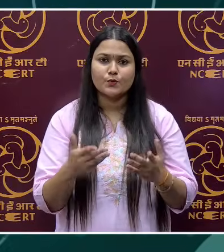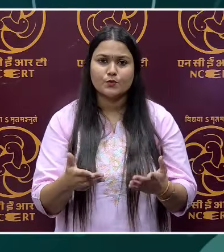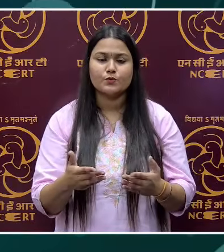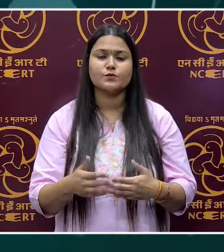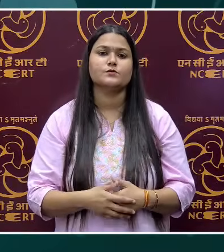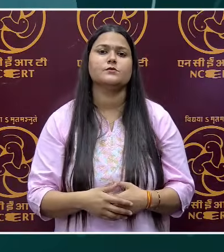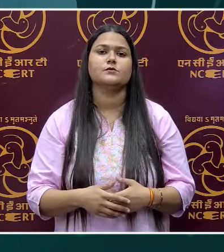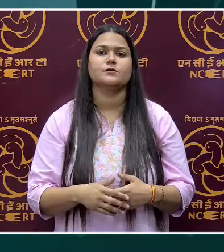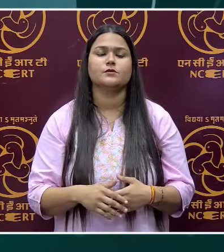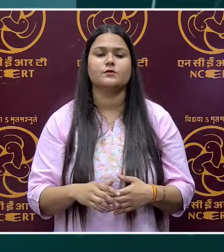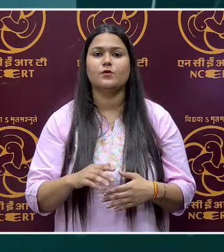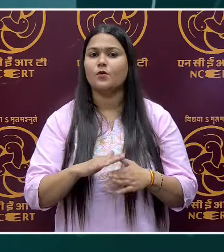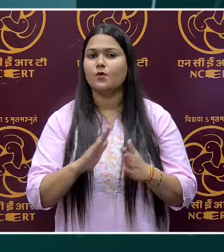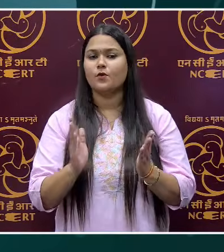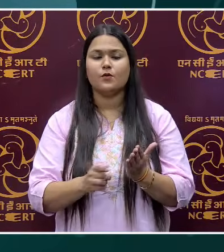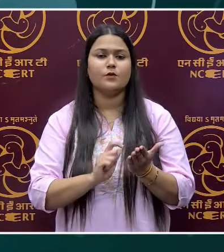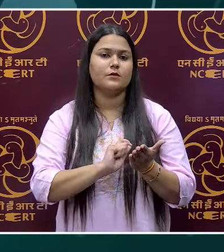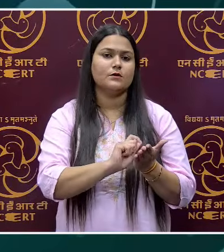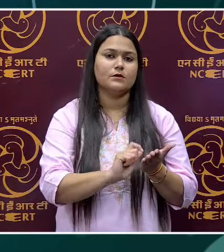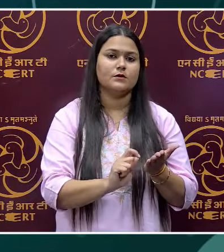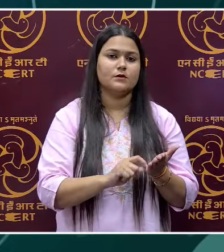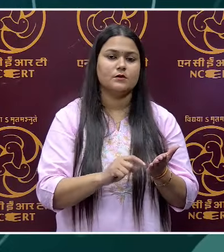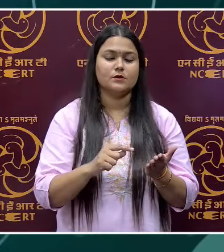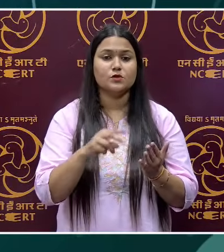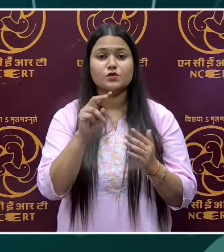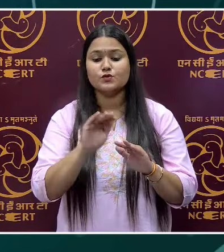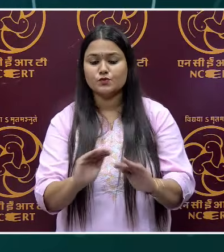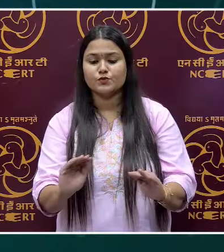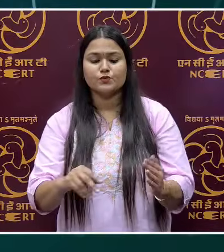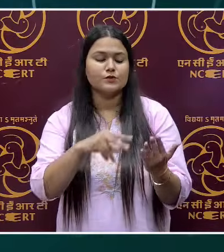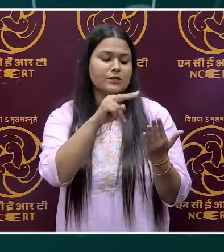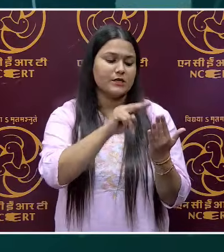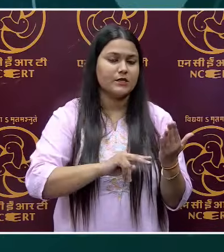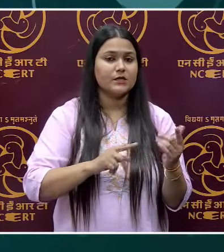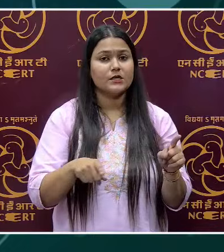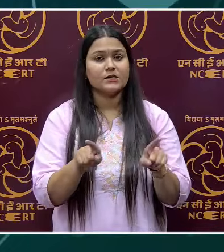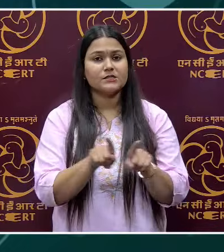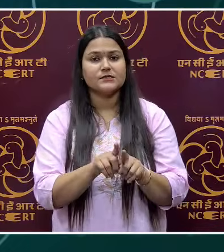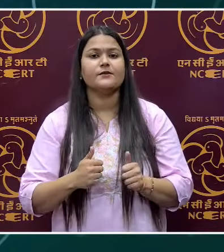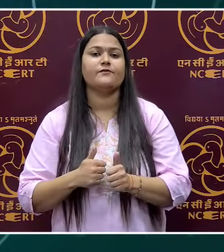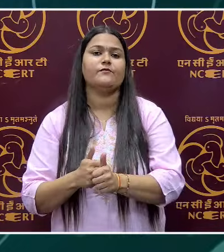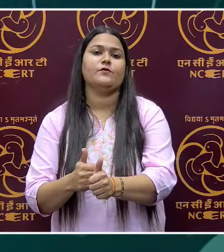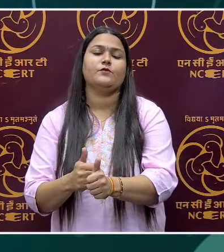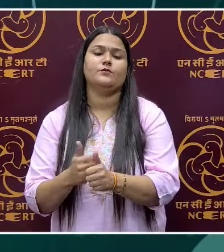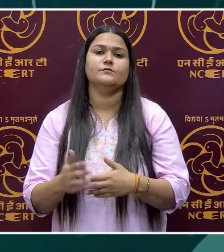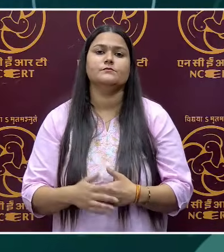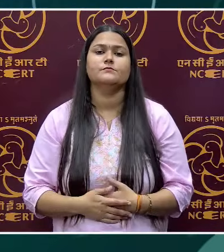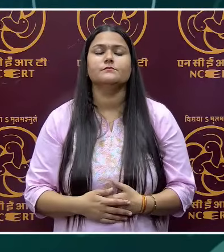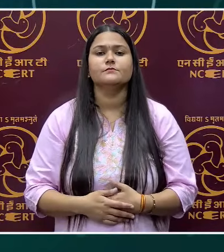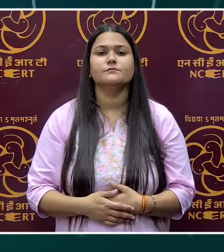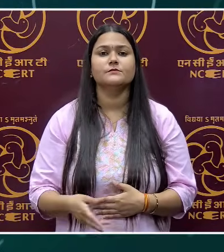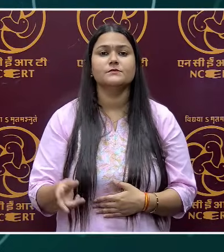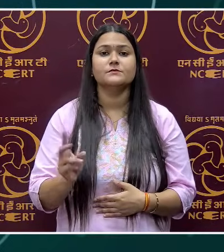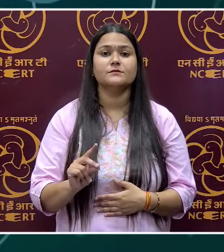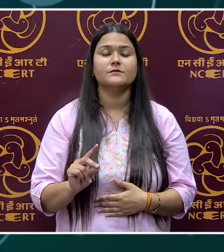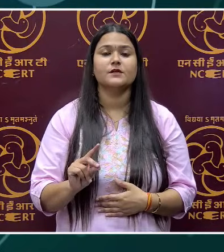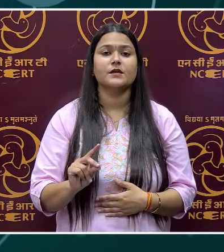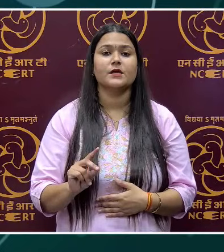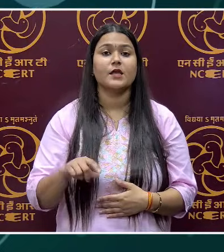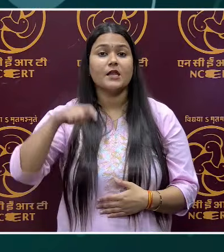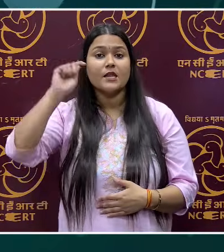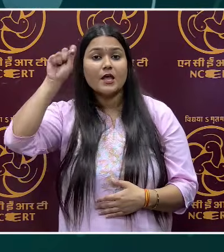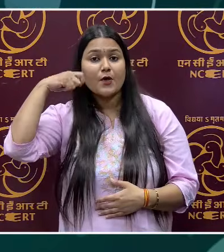simulation, everything is written, students can read it and then perform the simulation. Then again animation video is